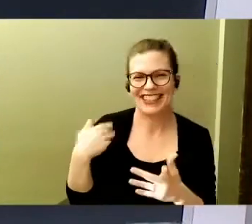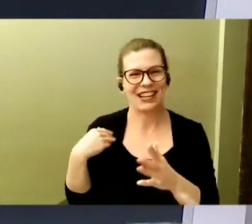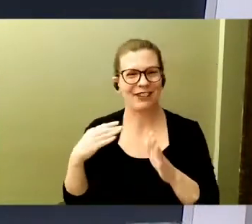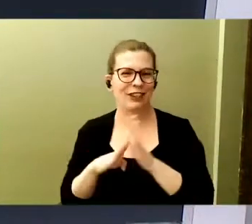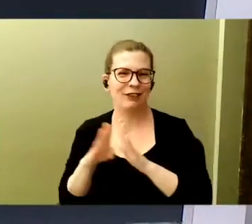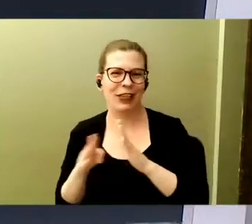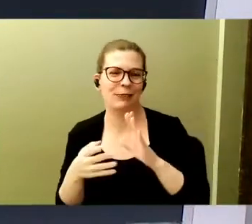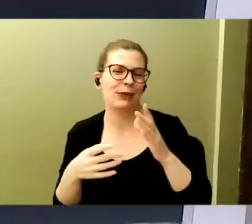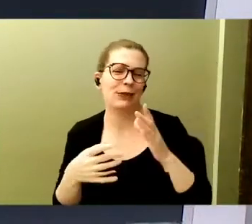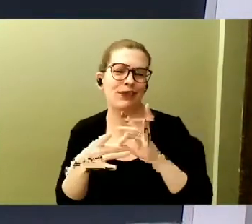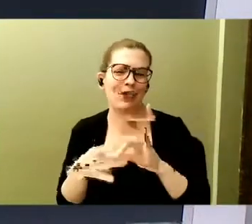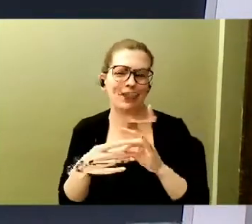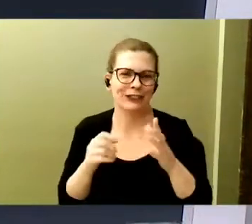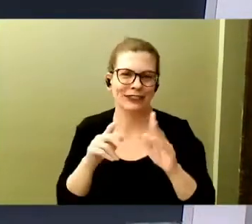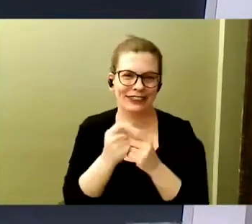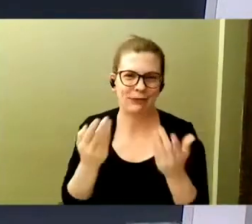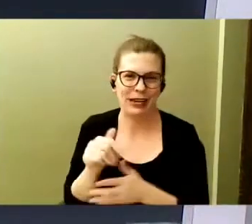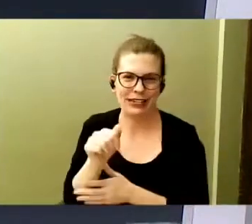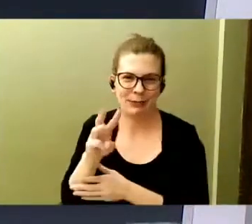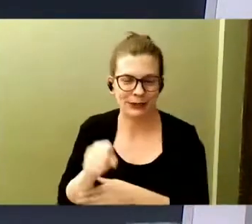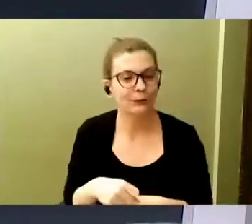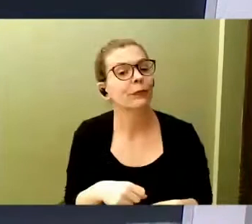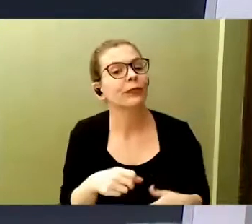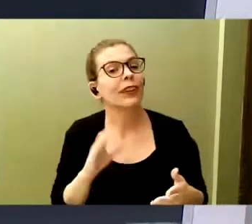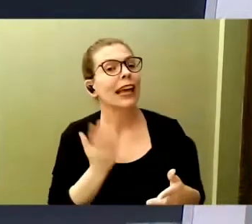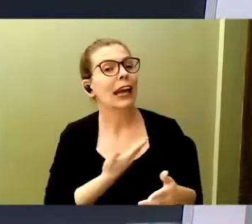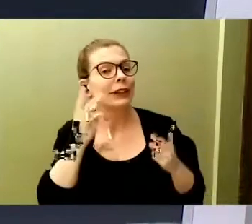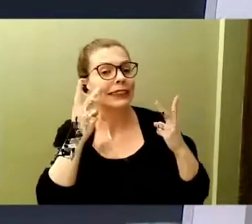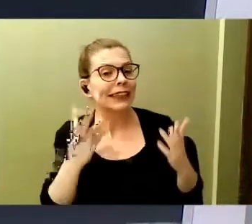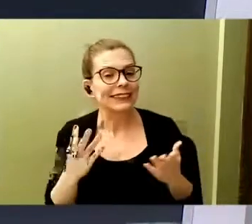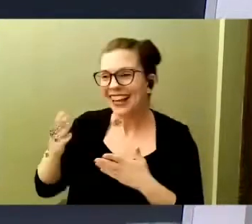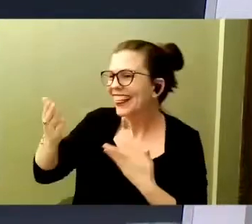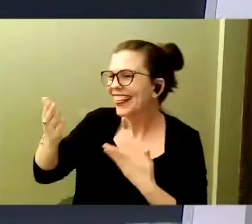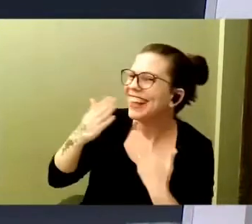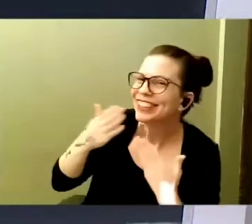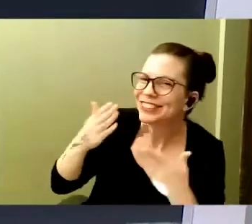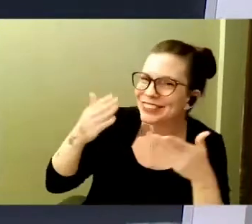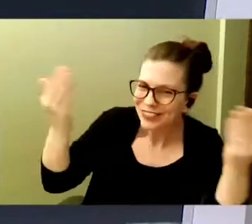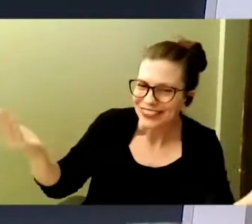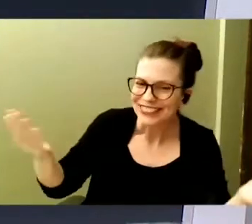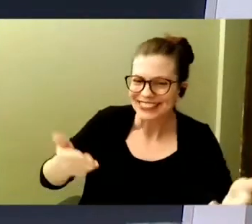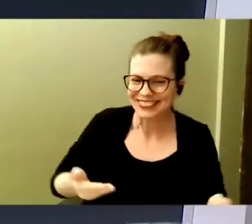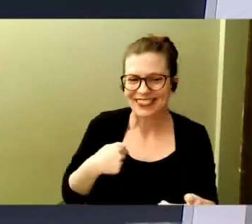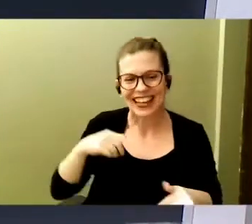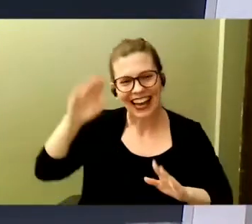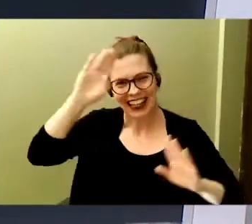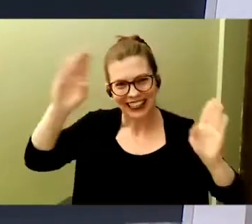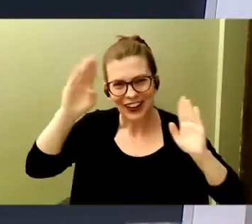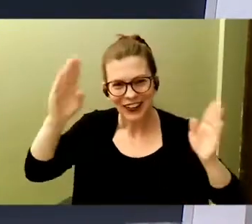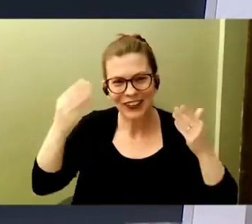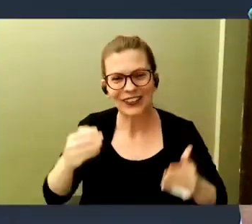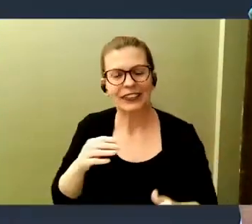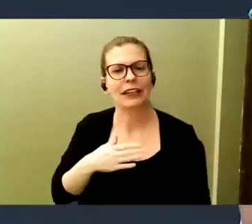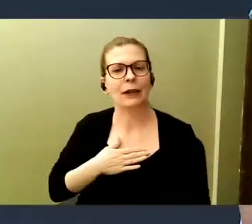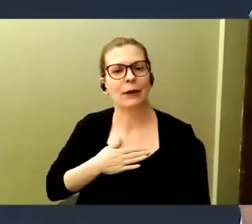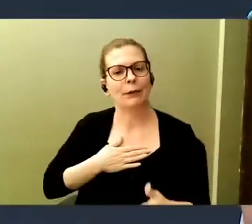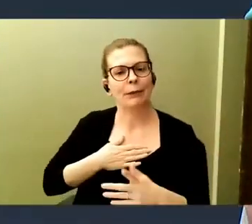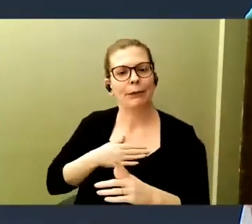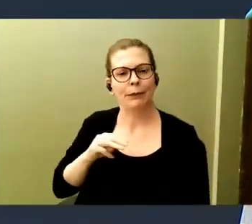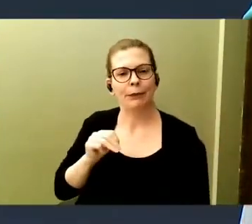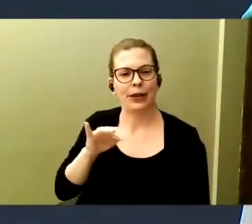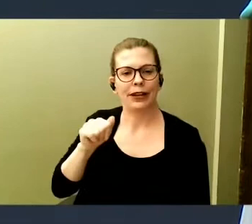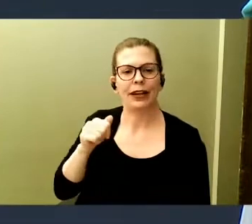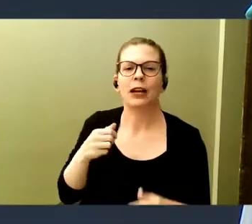AWS. And our guest. Thank you so much for having me. Hello, everyone. This is Maryam Rezapoor, Senior Product Manager